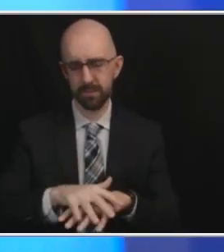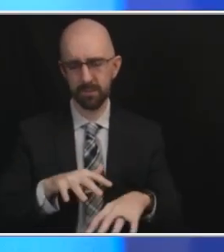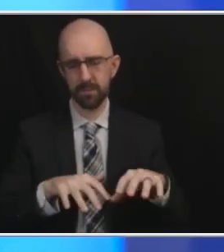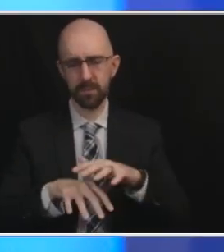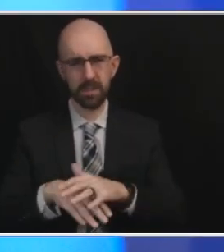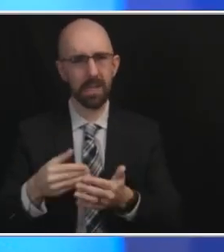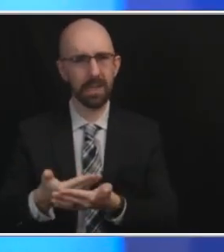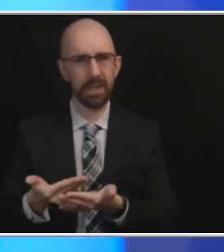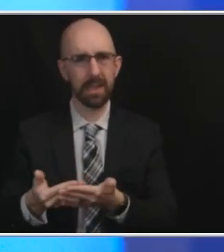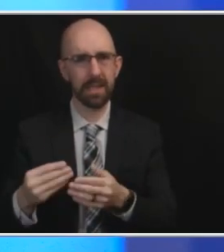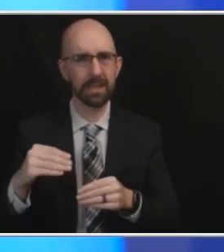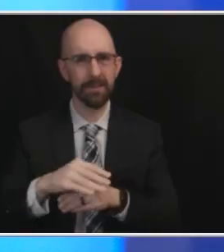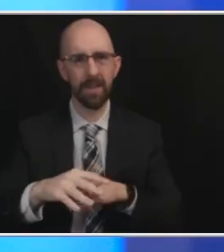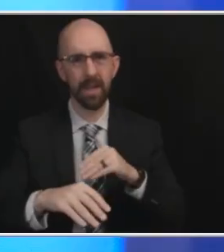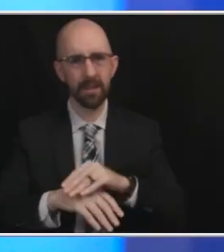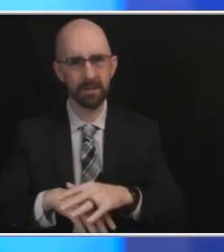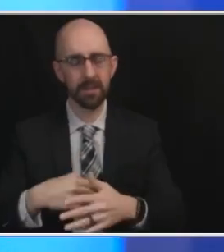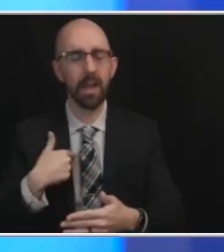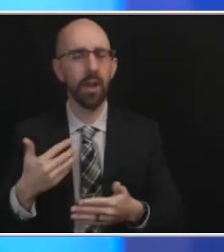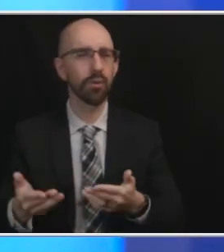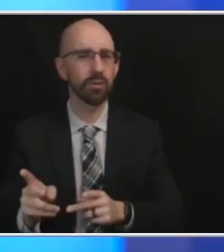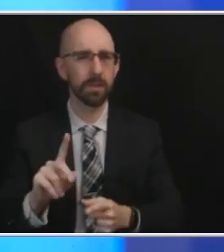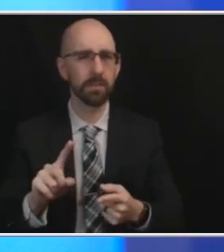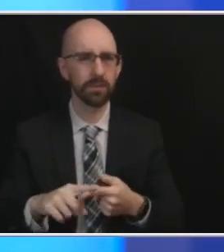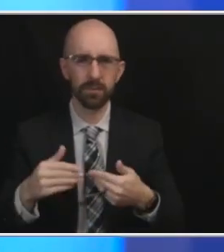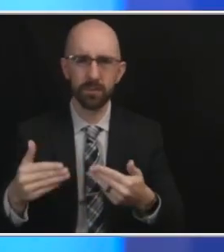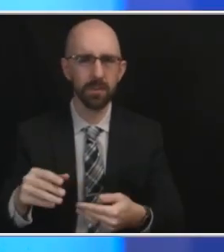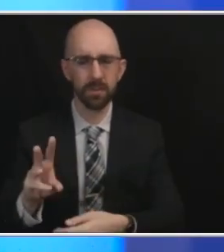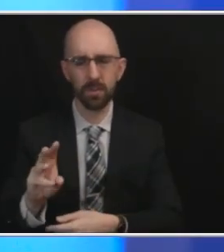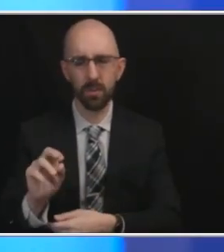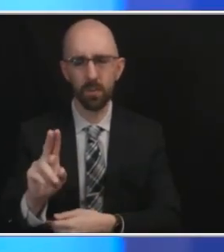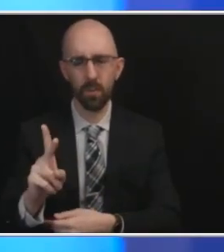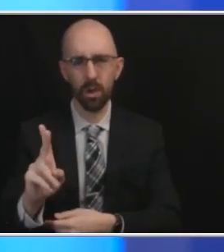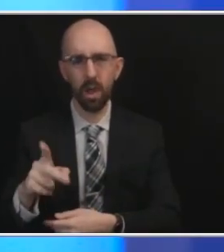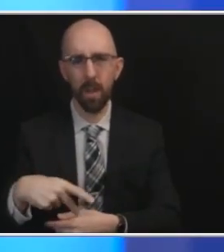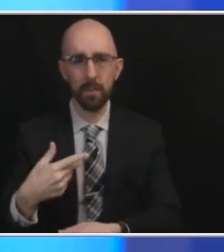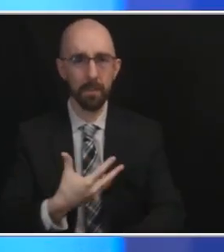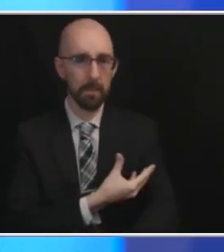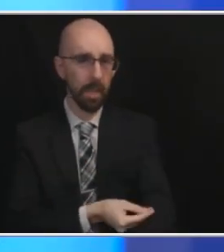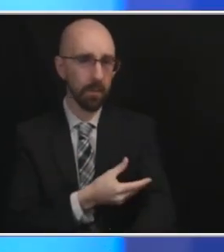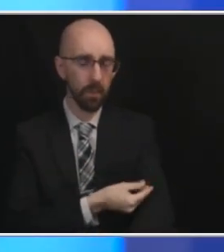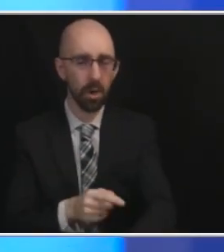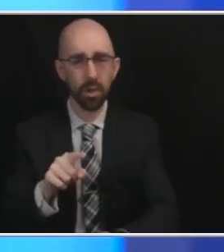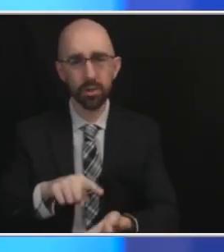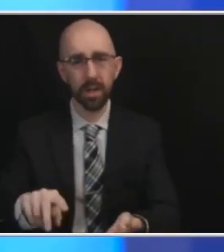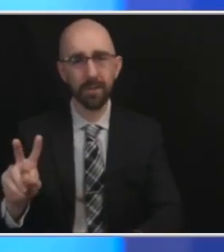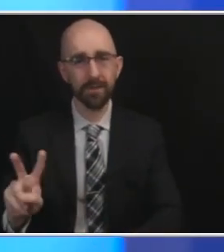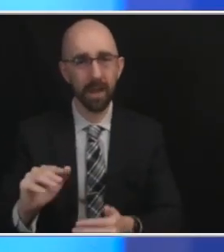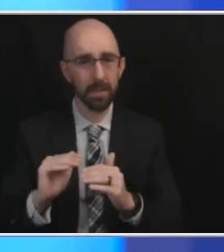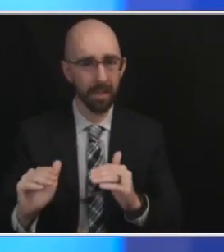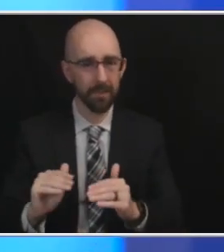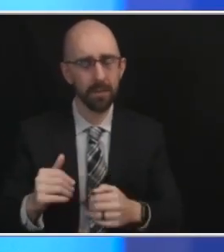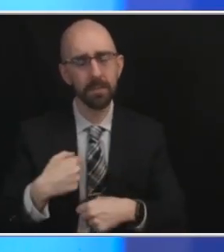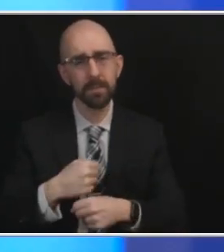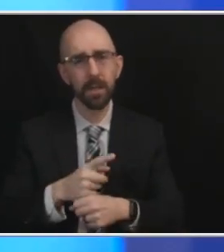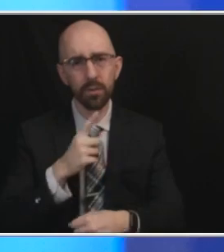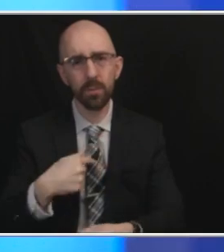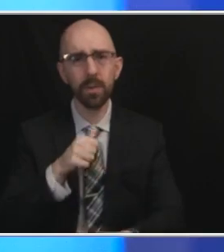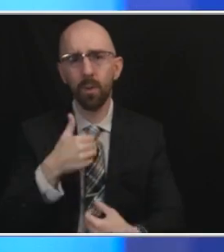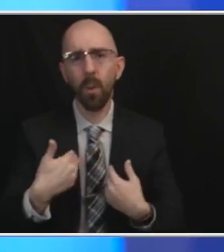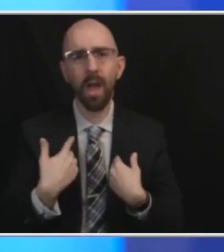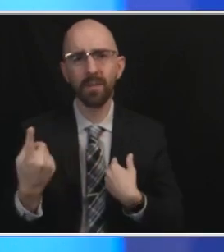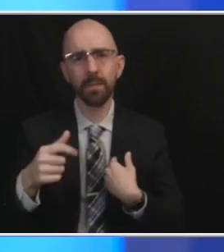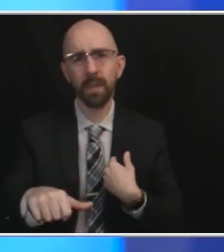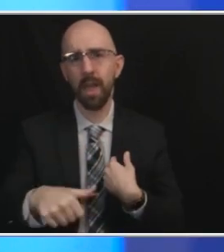so I always encourage folks to get a workup, have some blood work, check your vitamin levels. Let's make sure we don't have something else